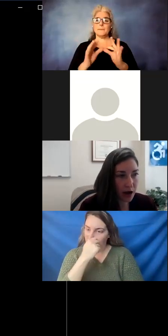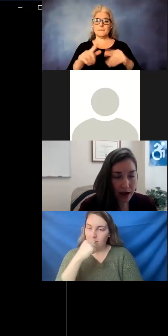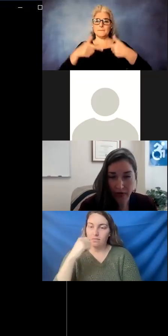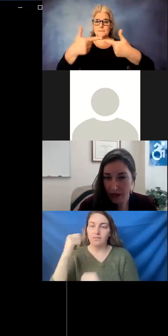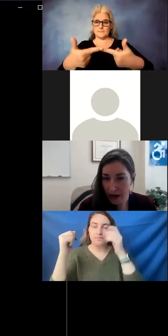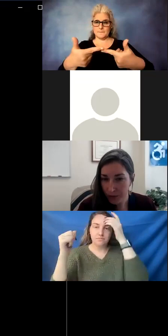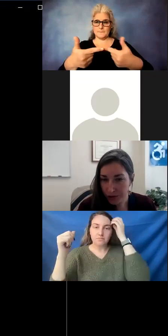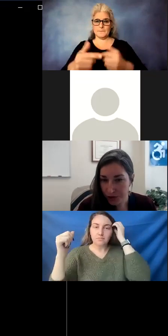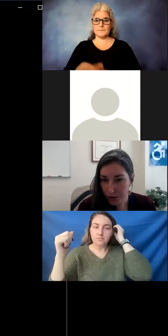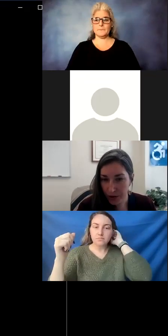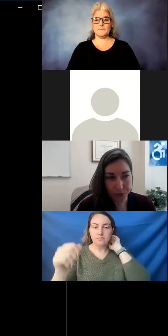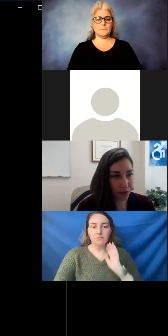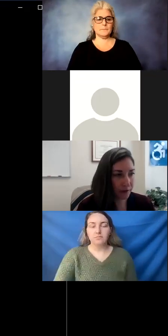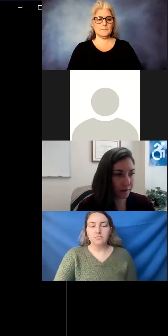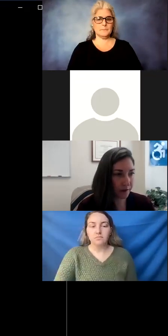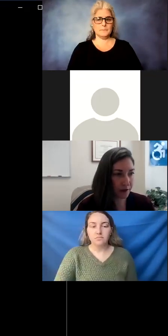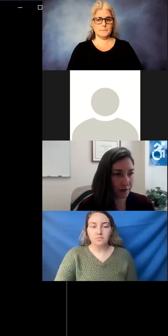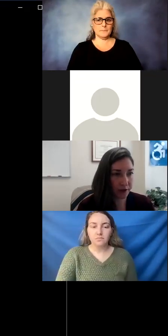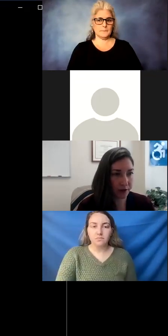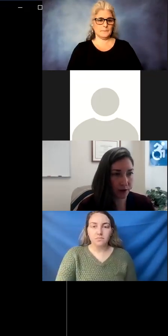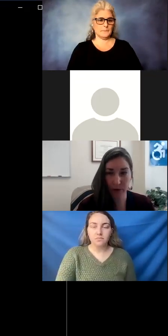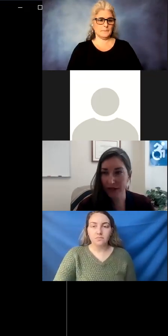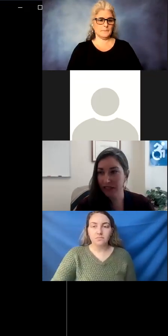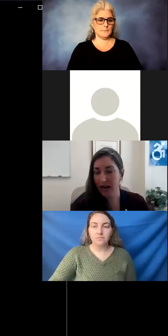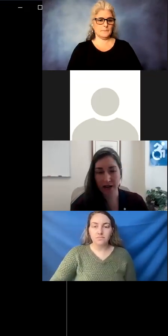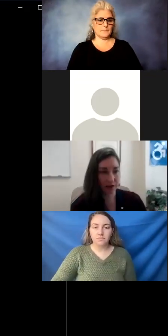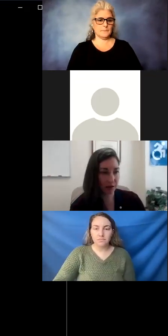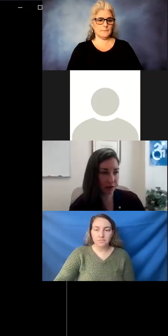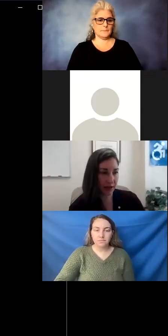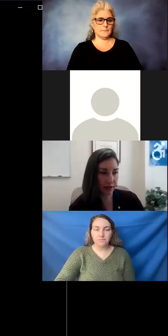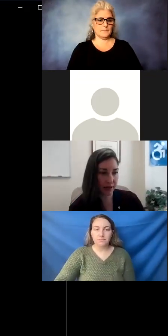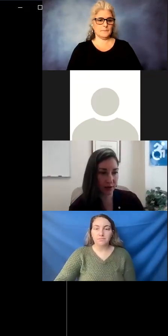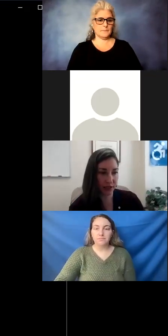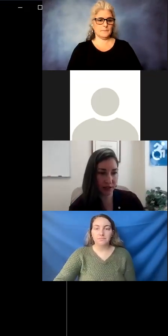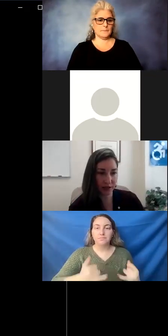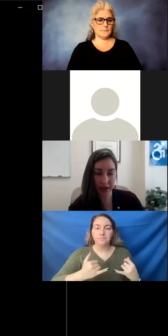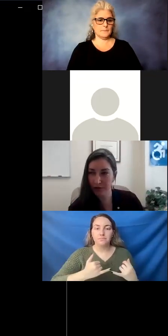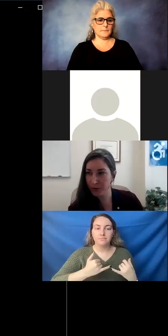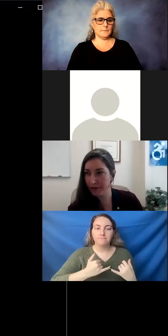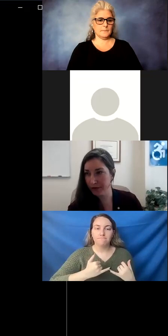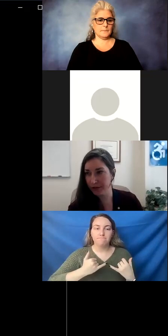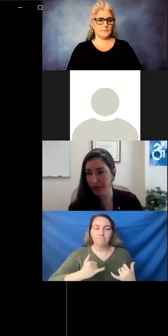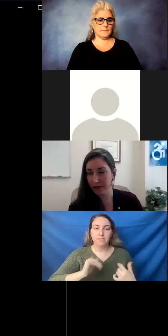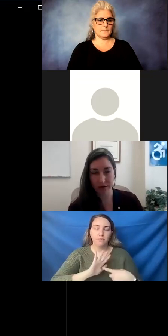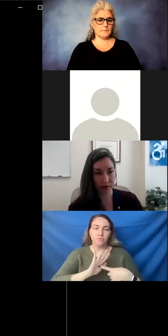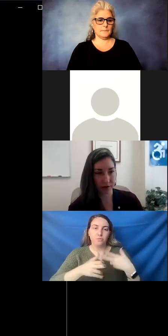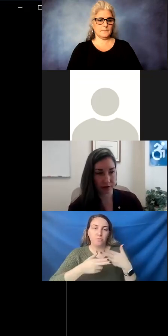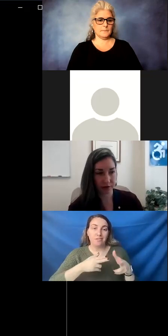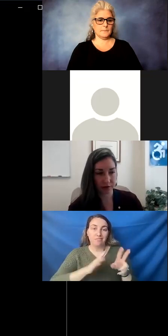So I will just show a brief video of what the stylus looks like. Can you see this again, or do I have to redo